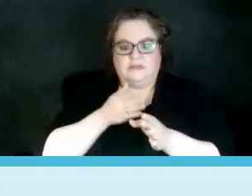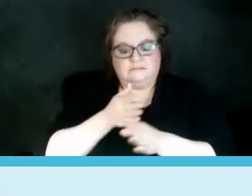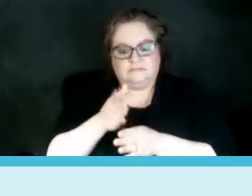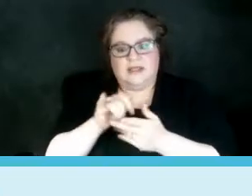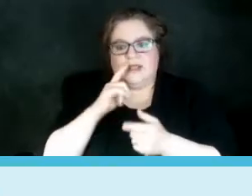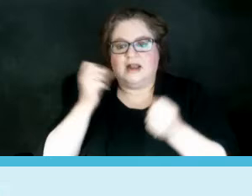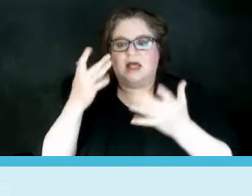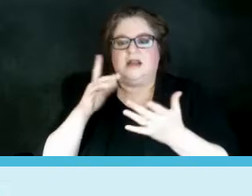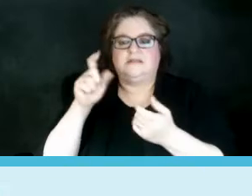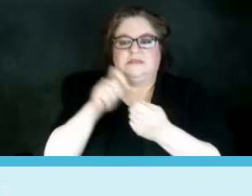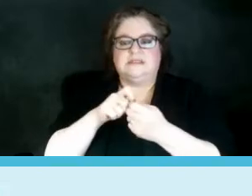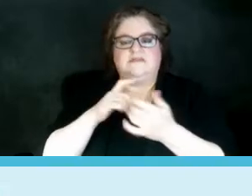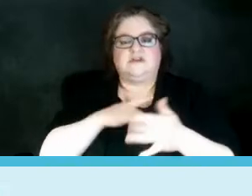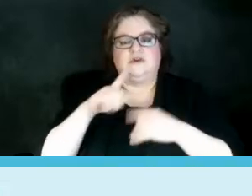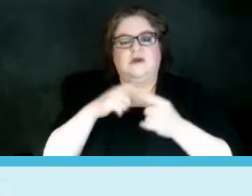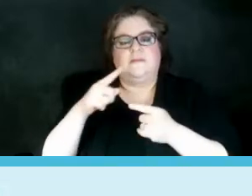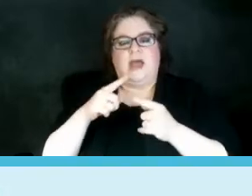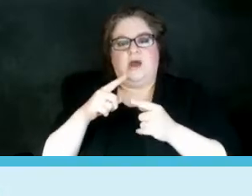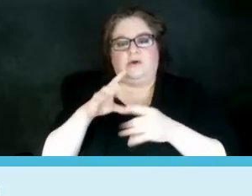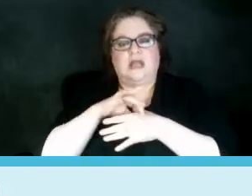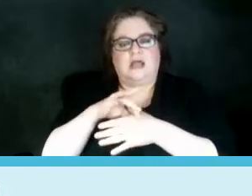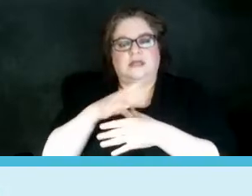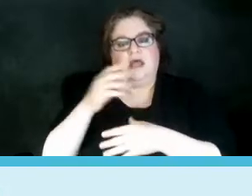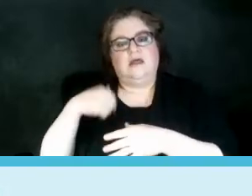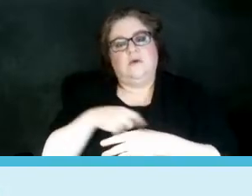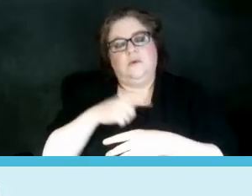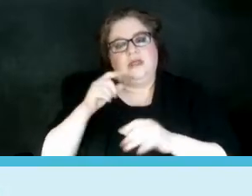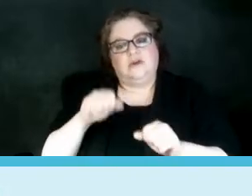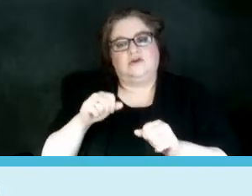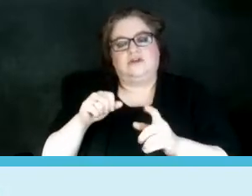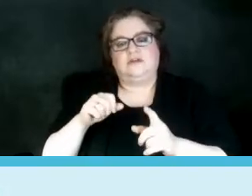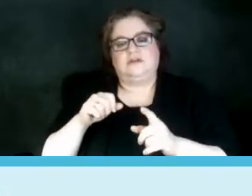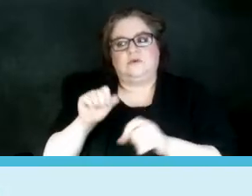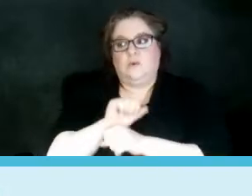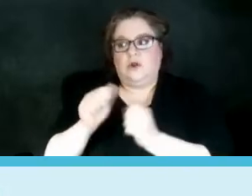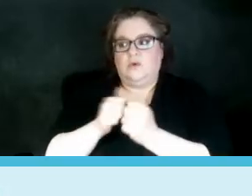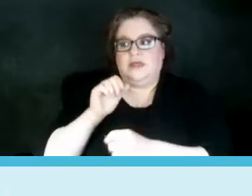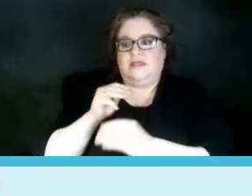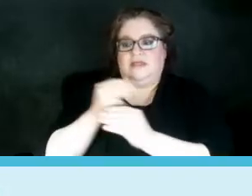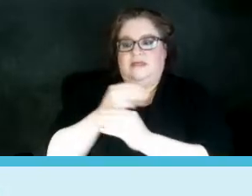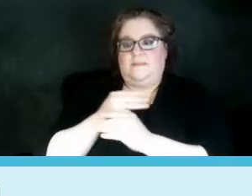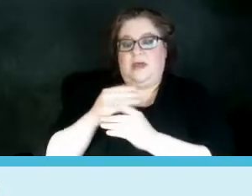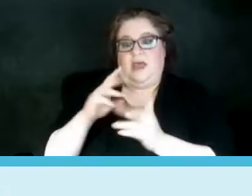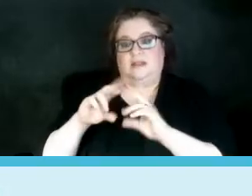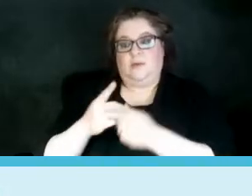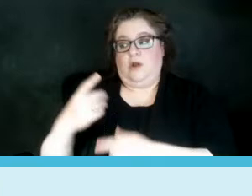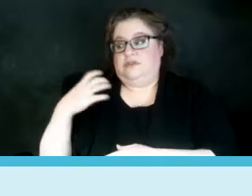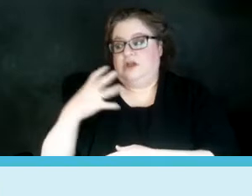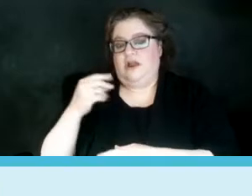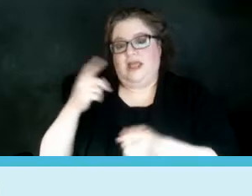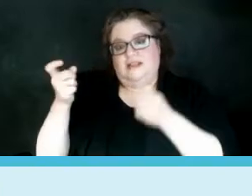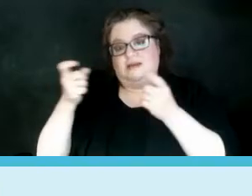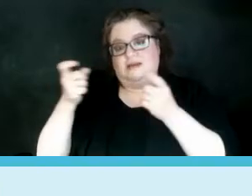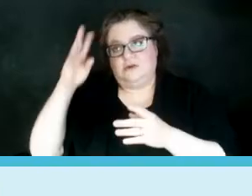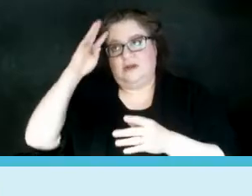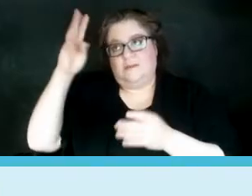of specific concerns about content. And based on that, we were able to work with the math department chair and with administration to come